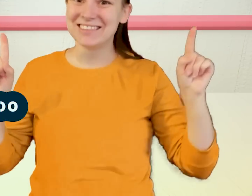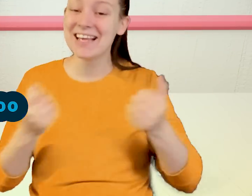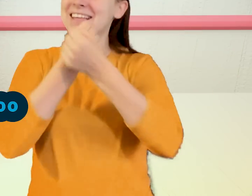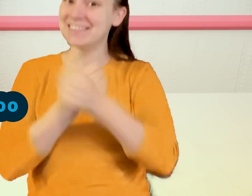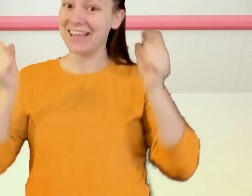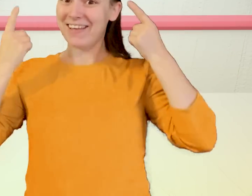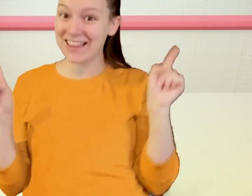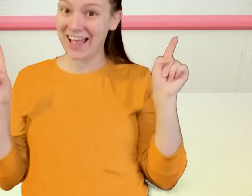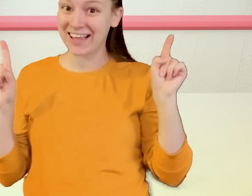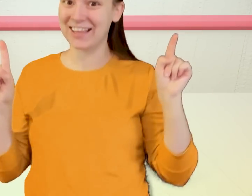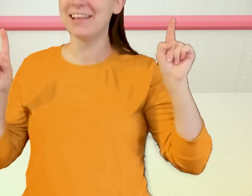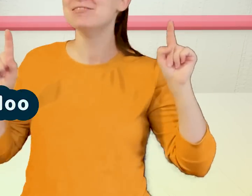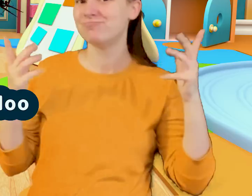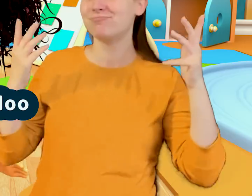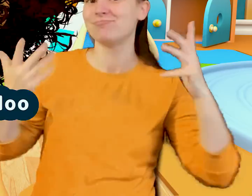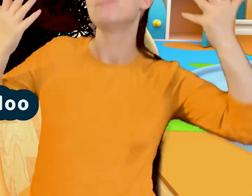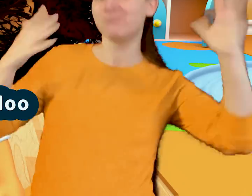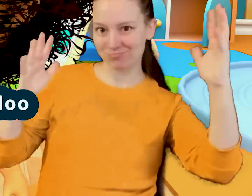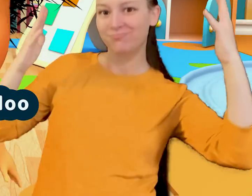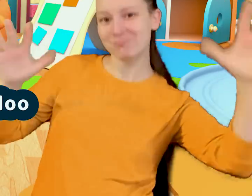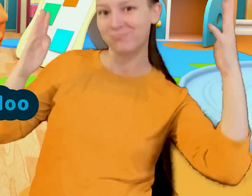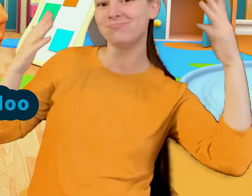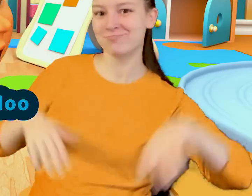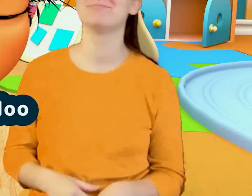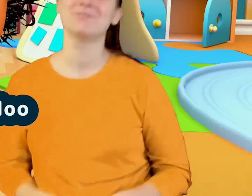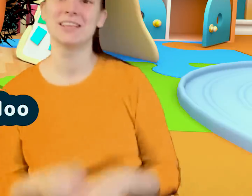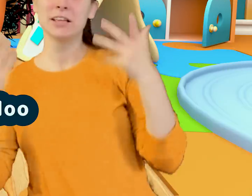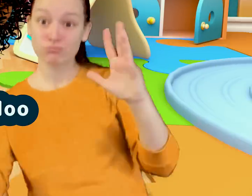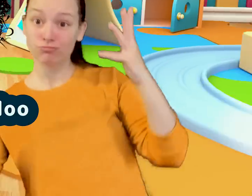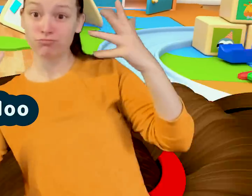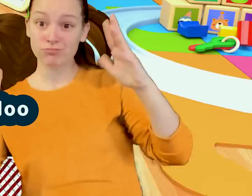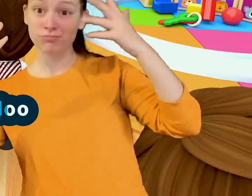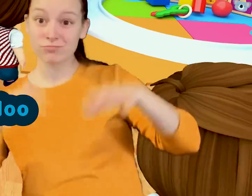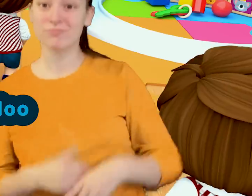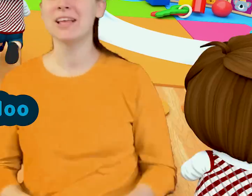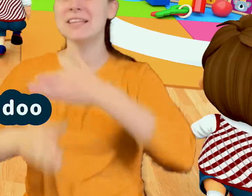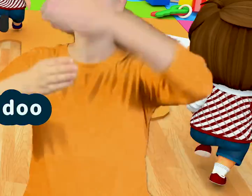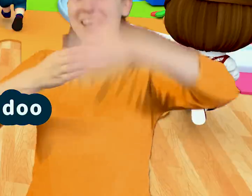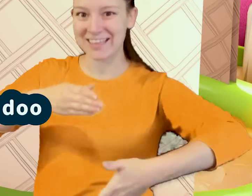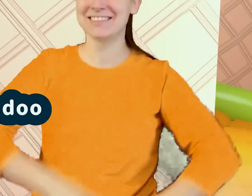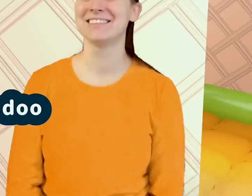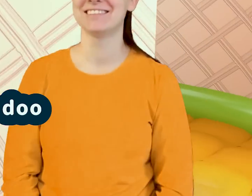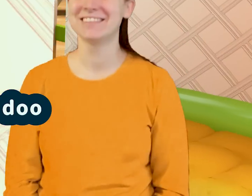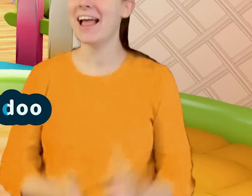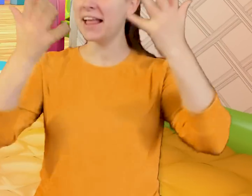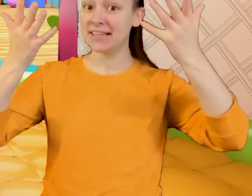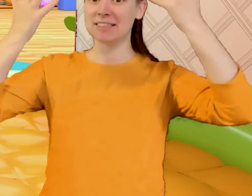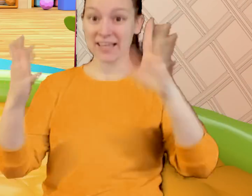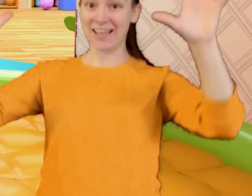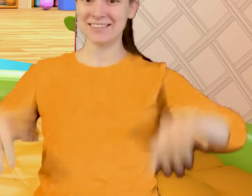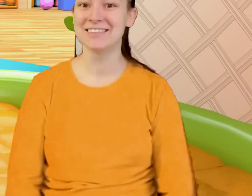last safe at last It's The End do do it's the end do do it's the end